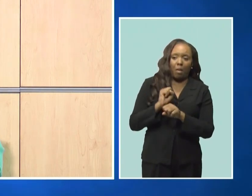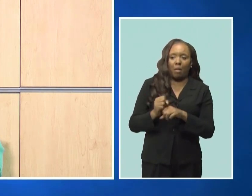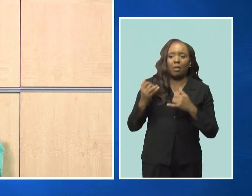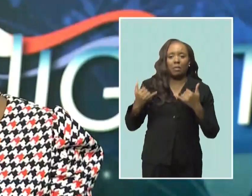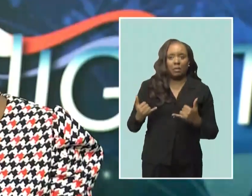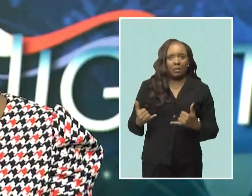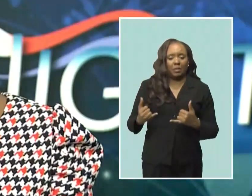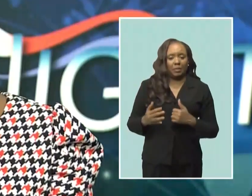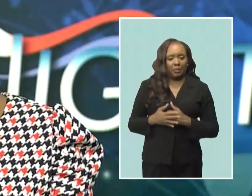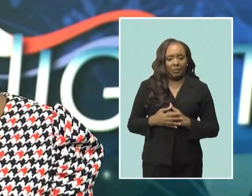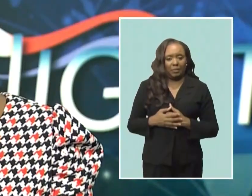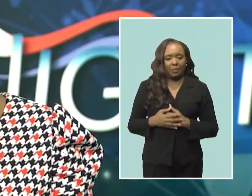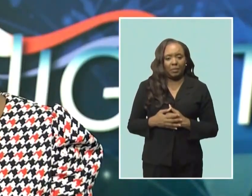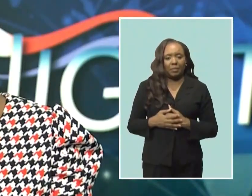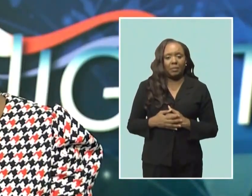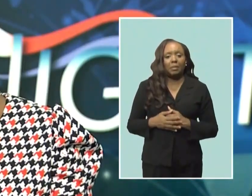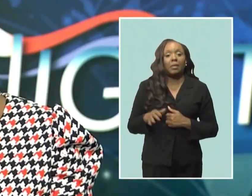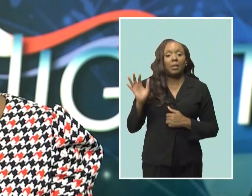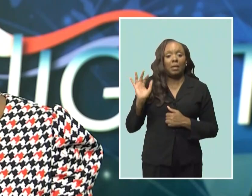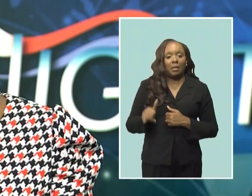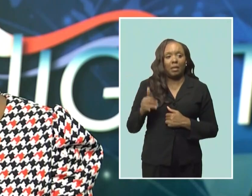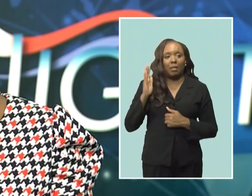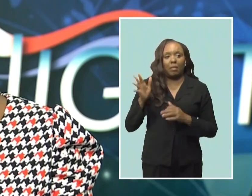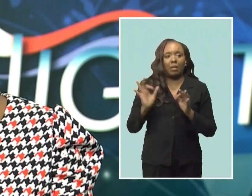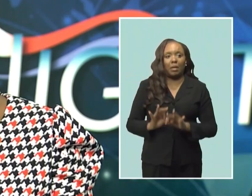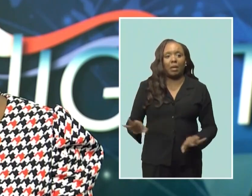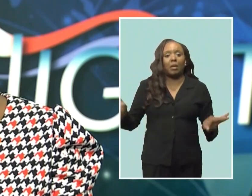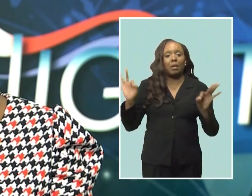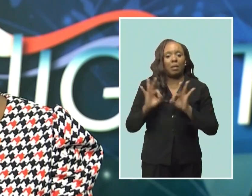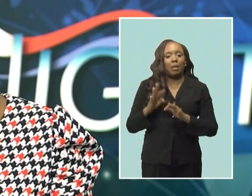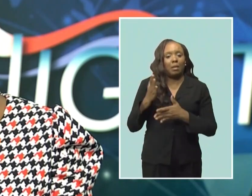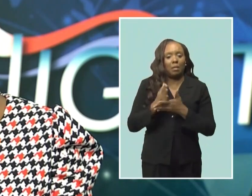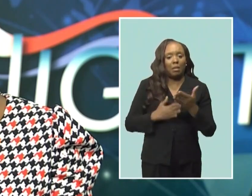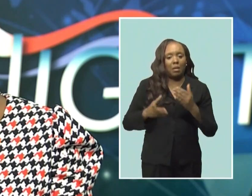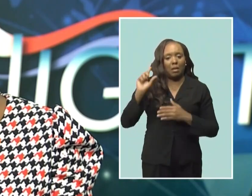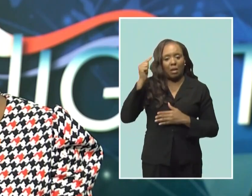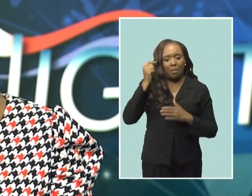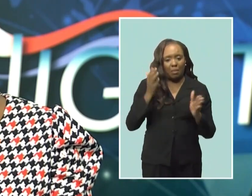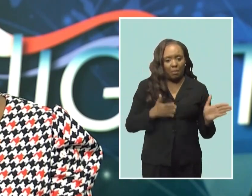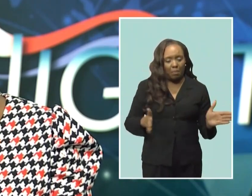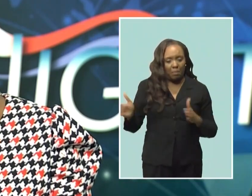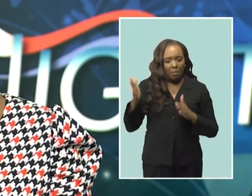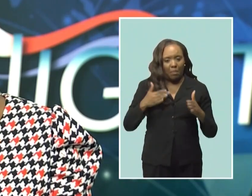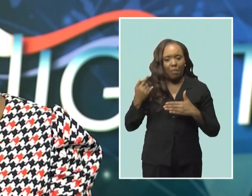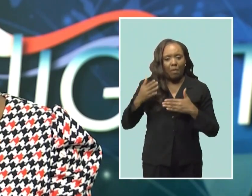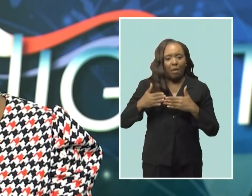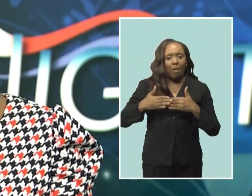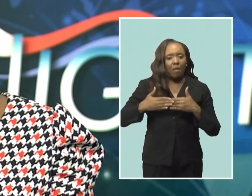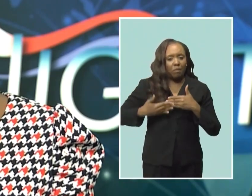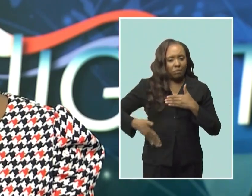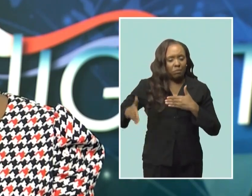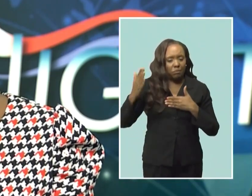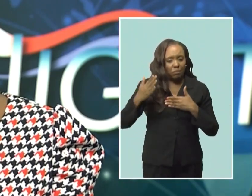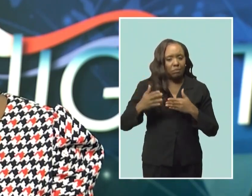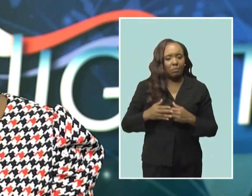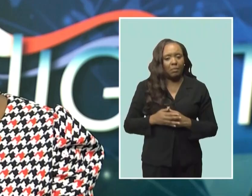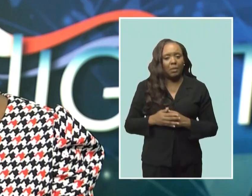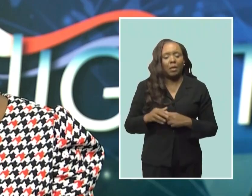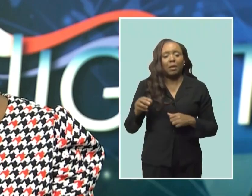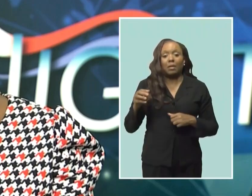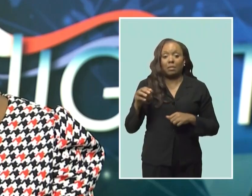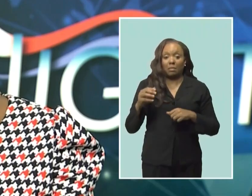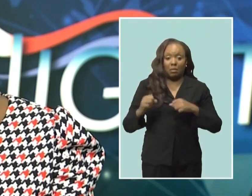point. The cooperative movement will be an important plank in government's strategy to move business forward, and the minister said